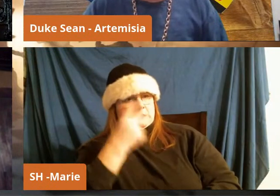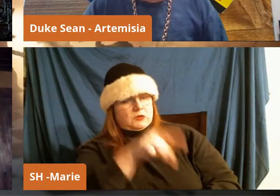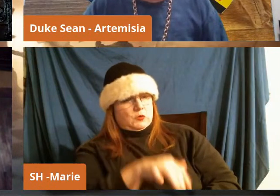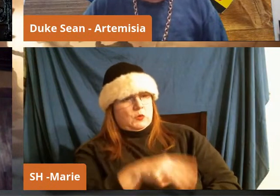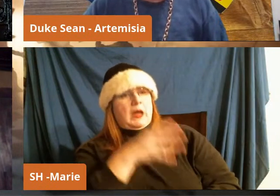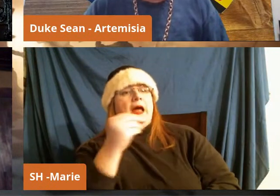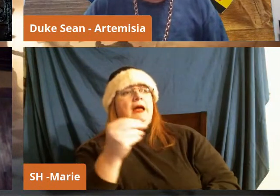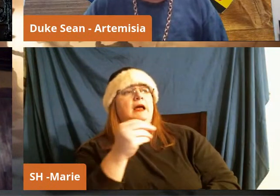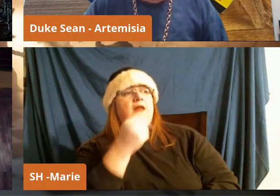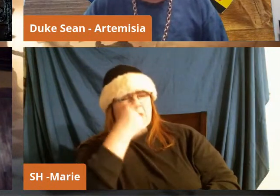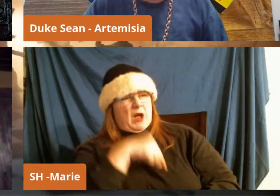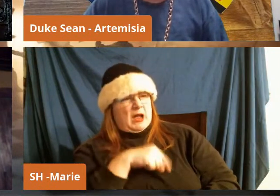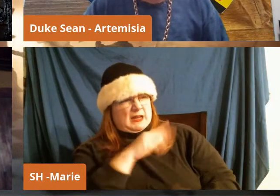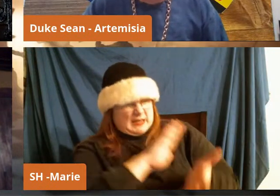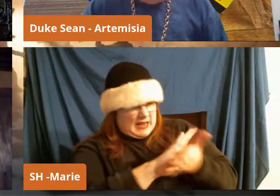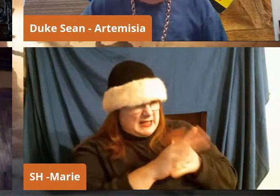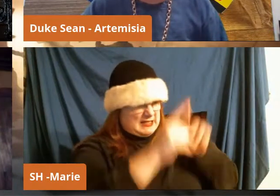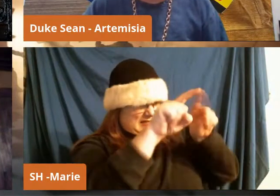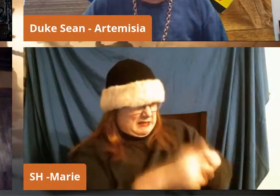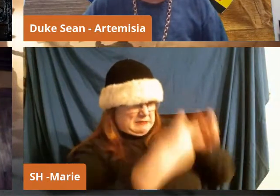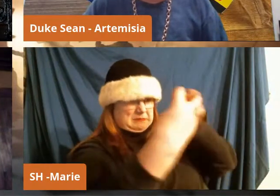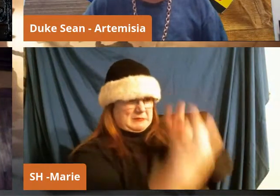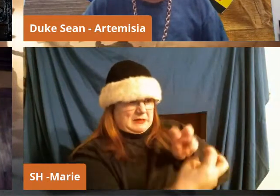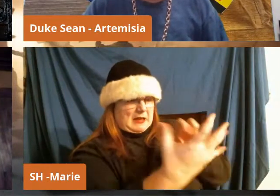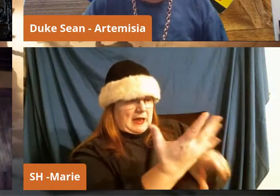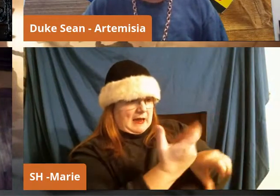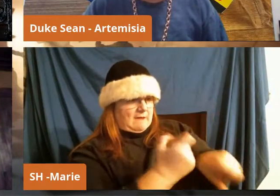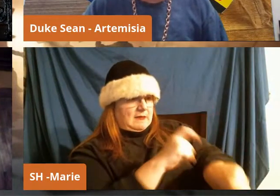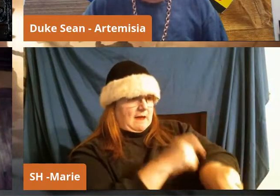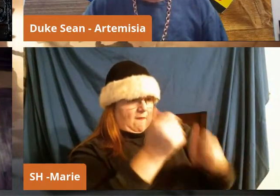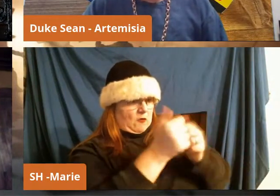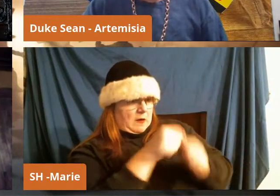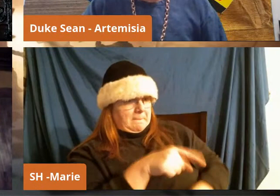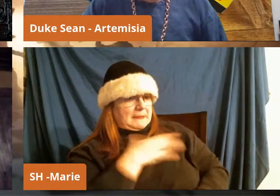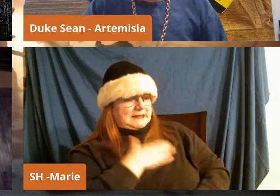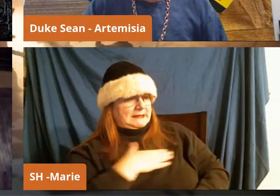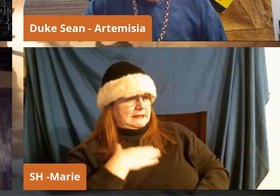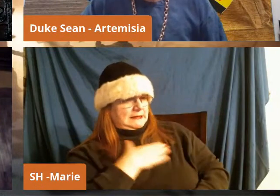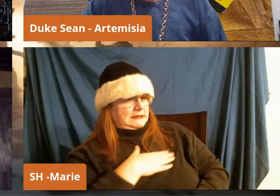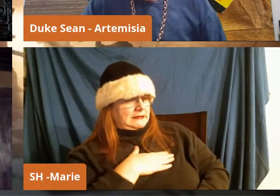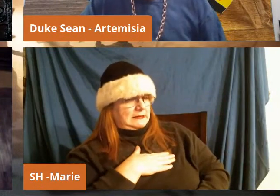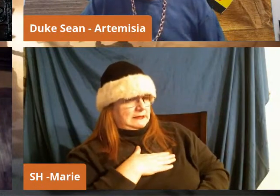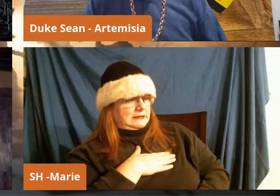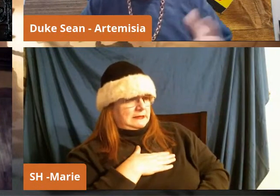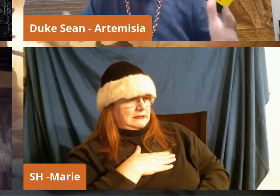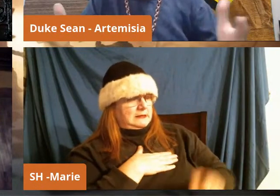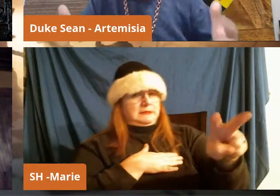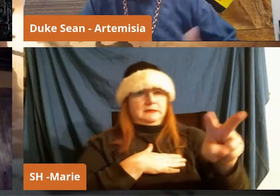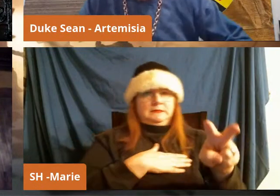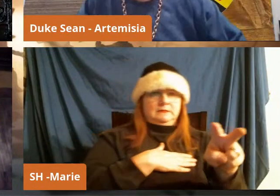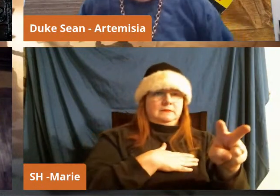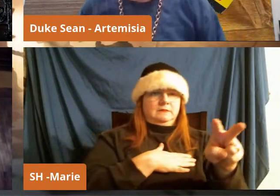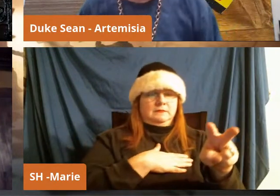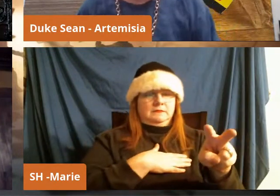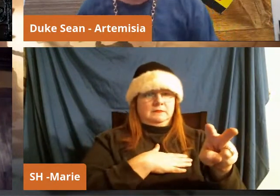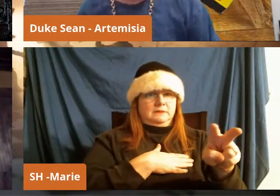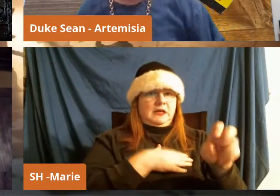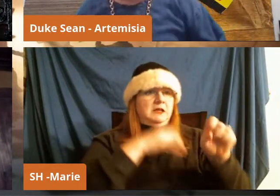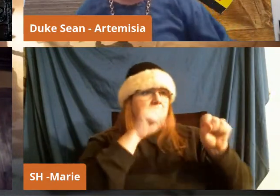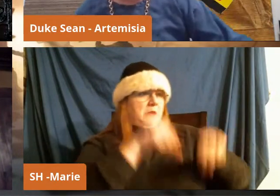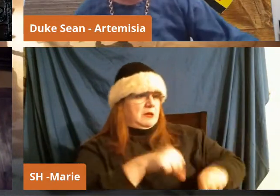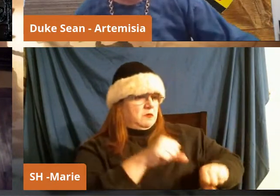and would you be kind enough to sit down and make some time for him? Right. So you also made I think it's a tangible thing we can